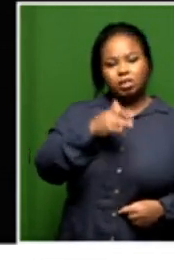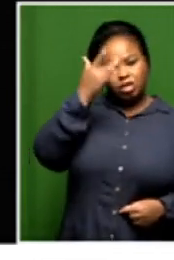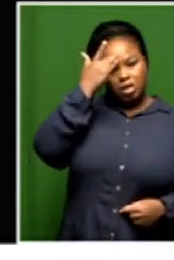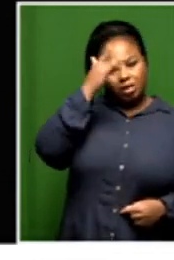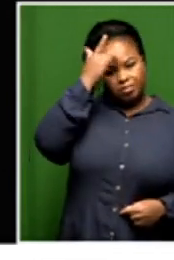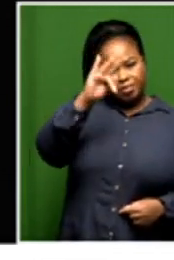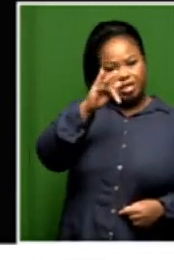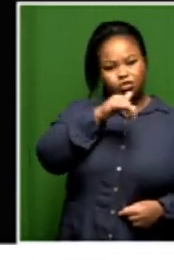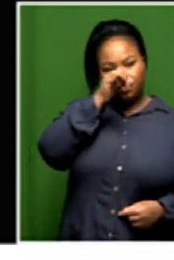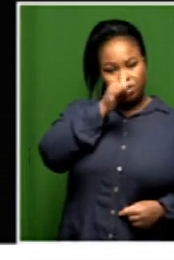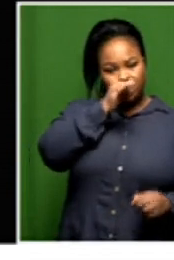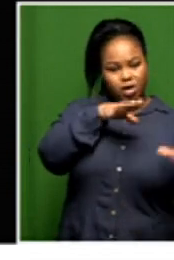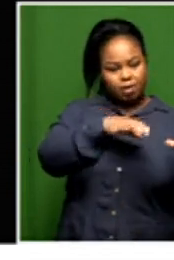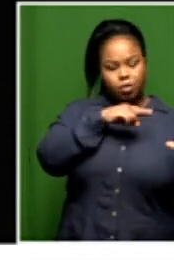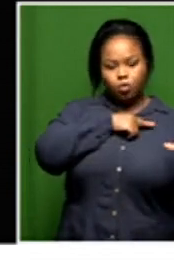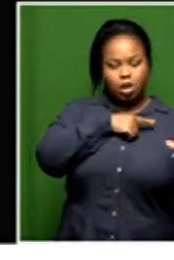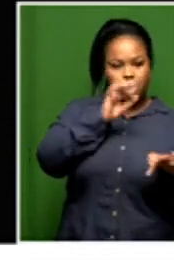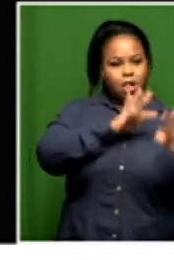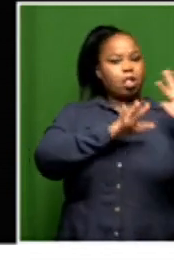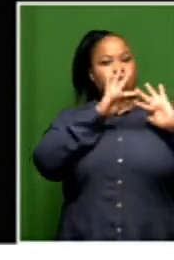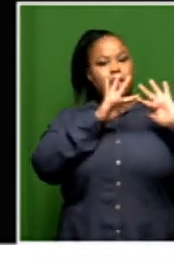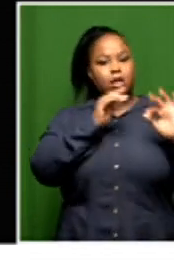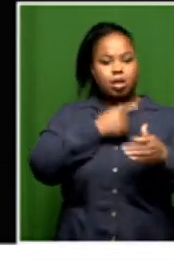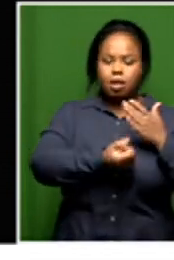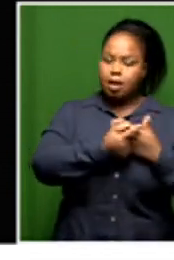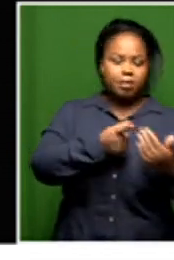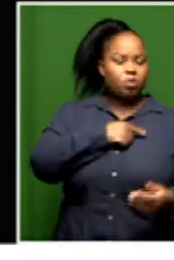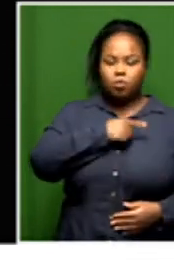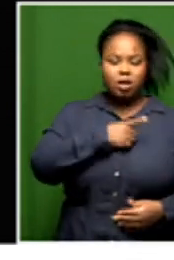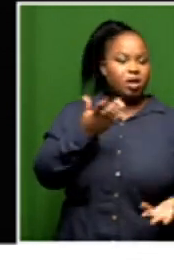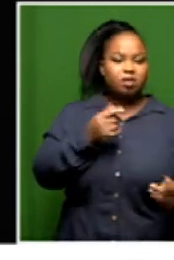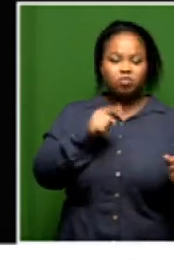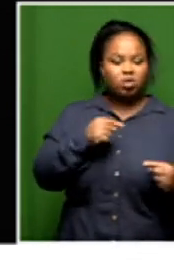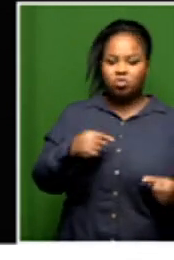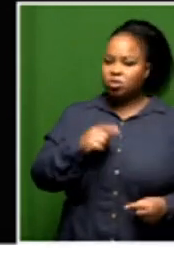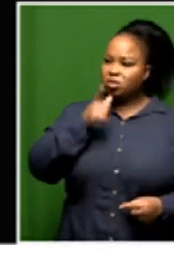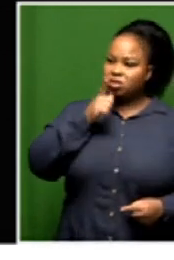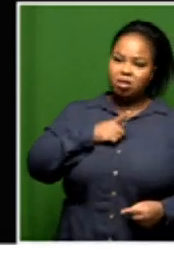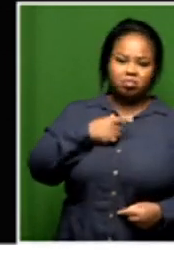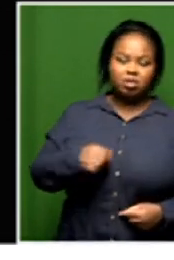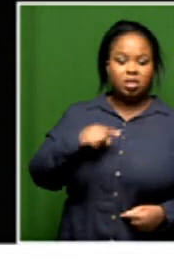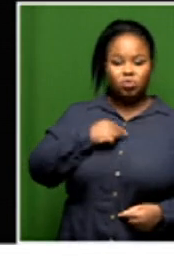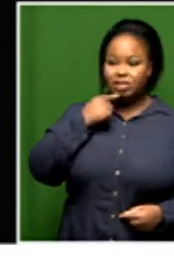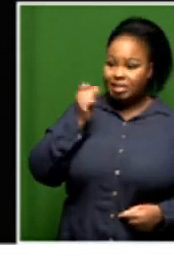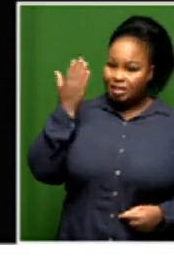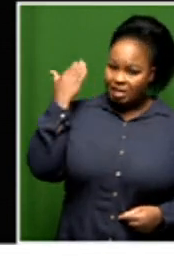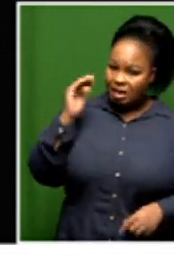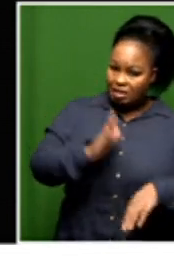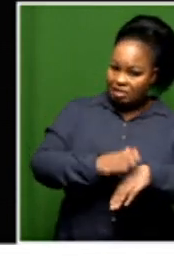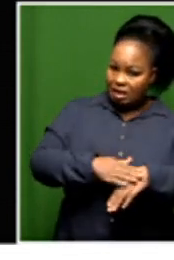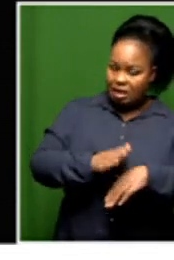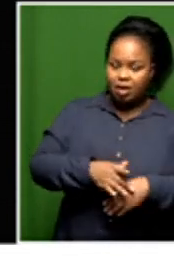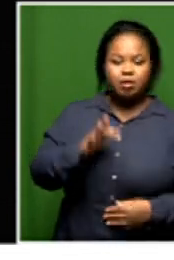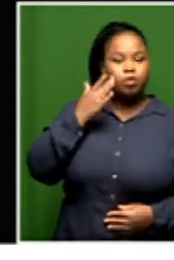intelligence, because they were caught completely unawares, because no one is going to convince me that at the time